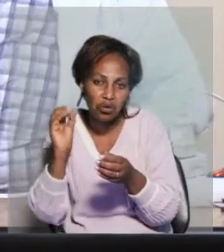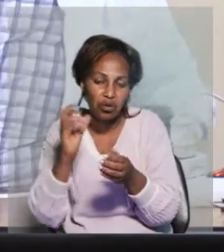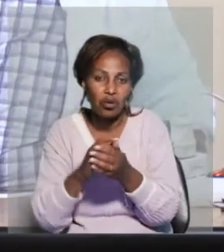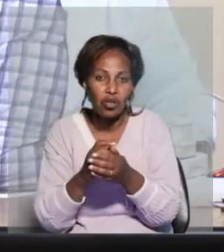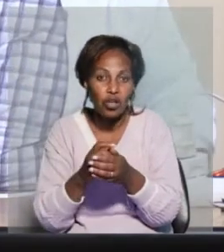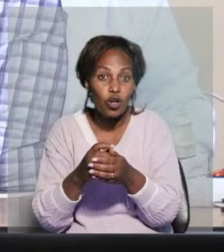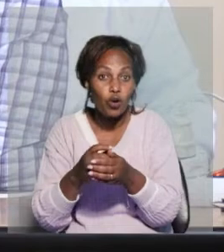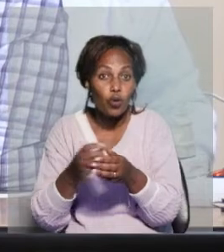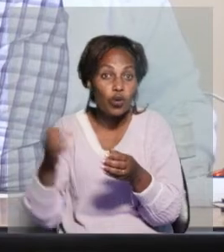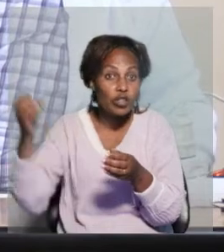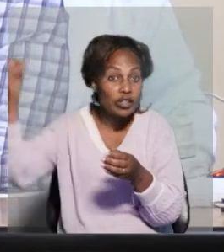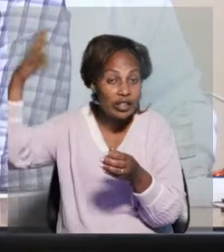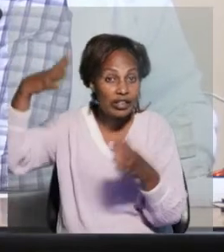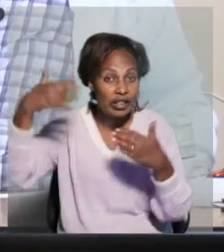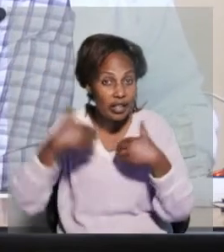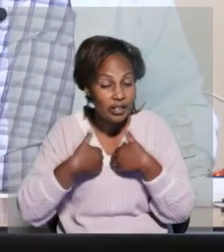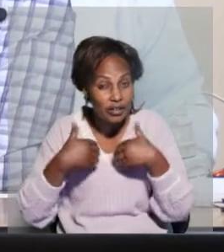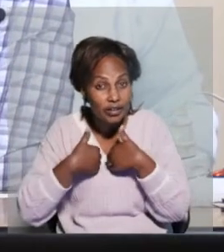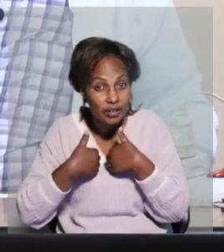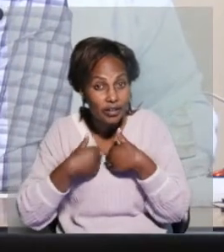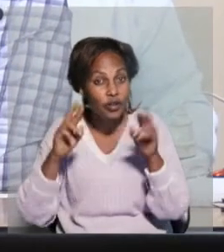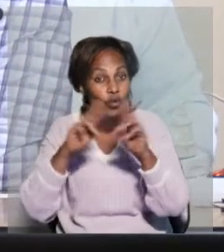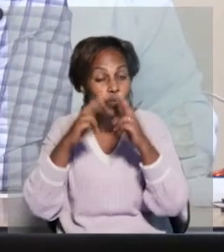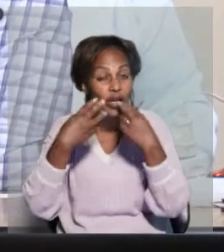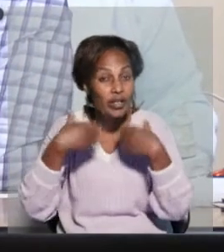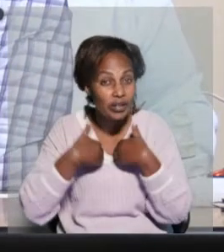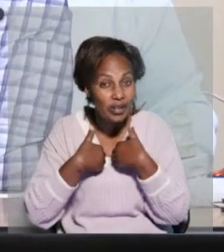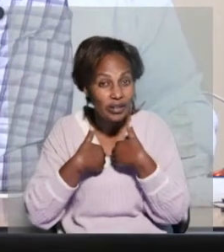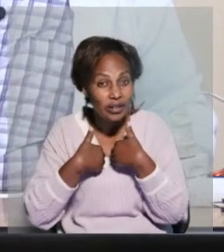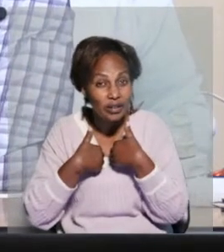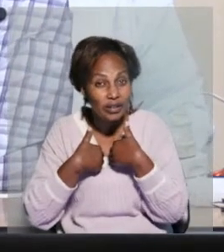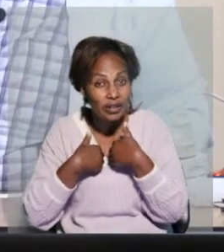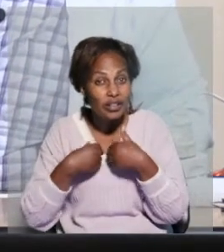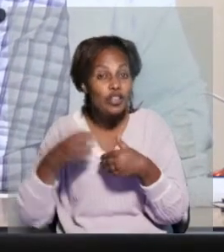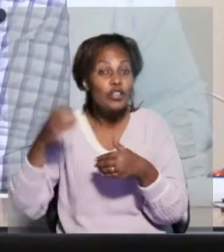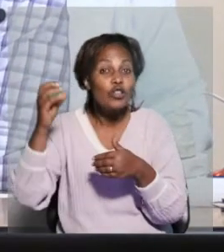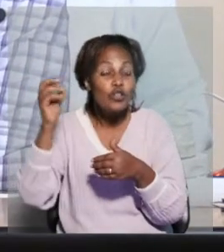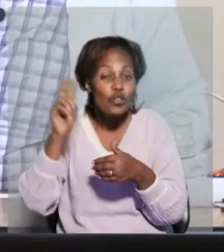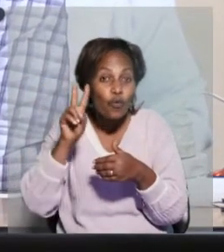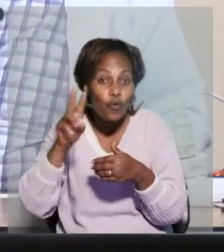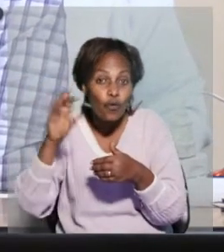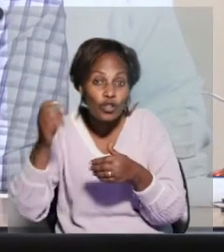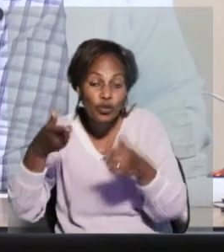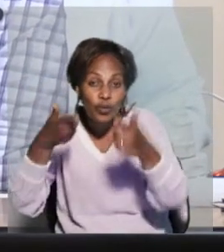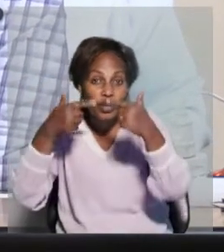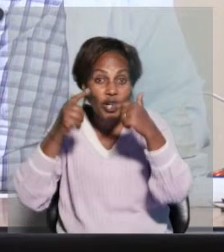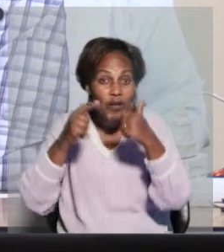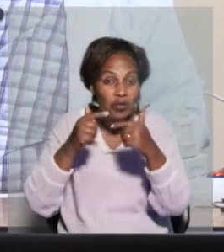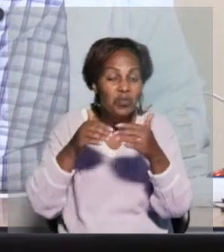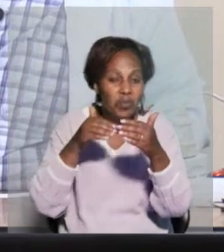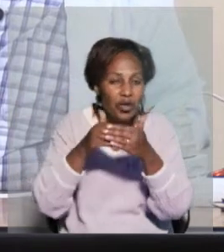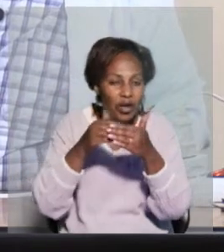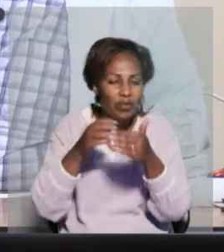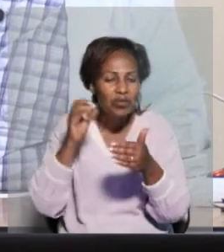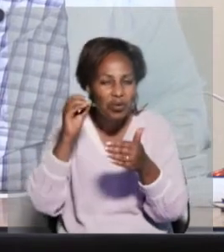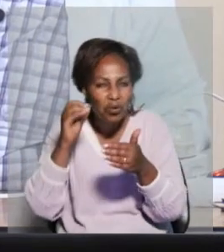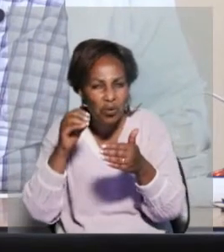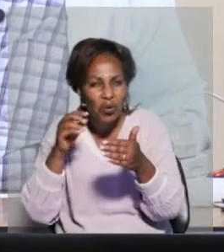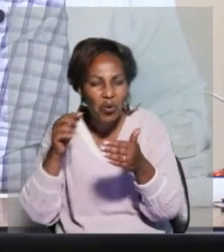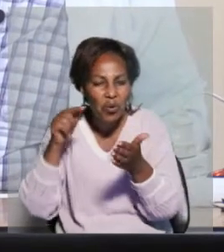light, the room light, the voltage becomes nearly